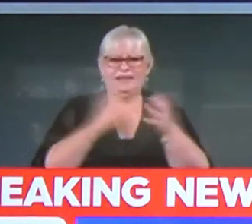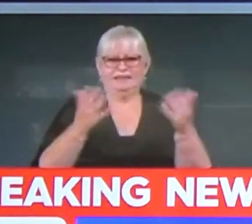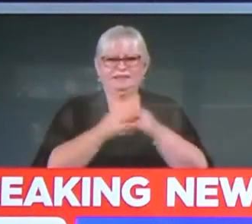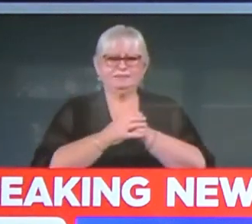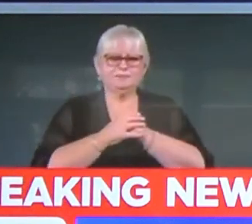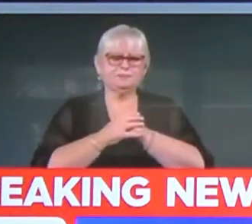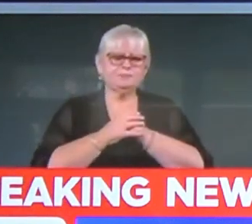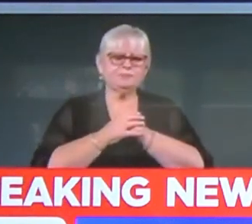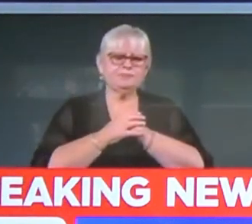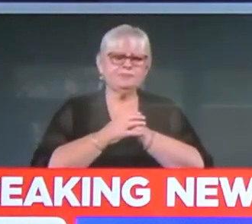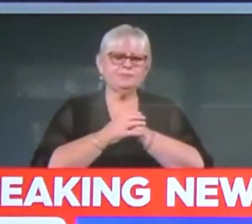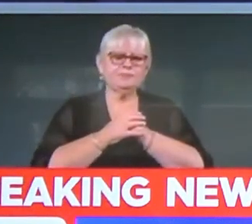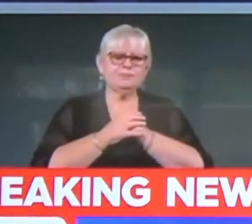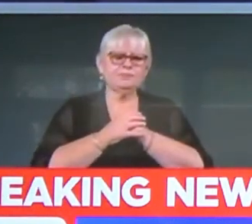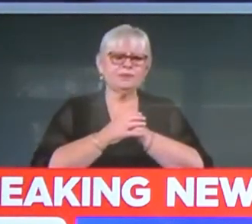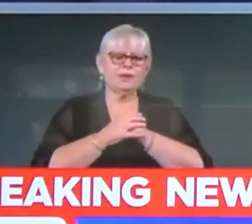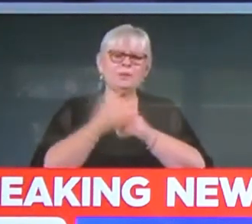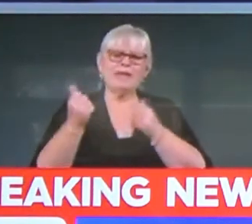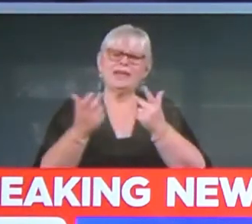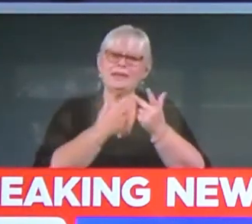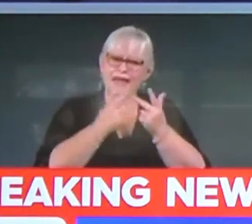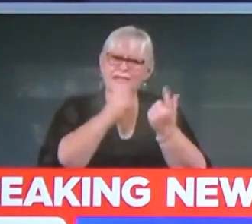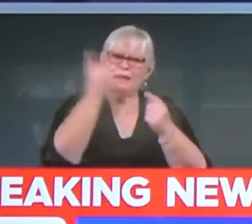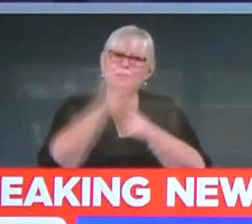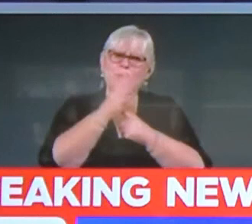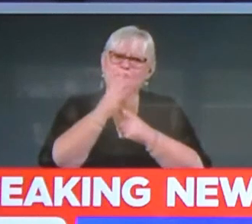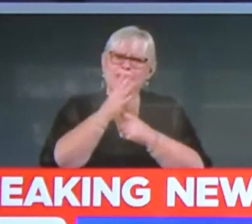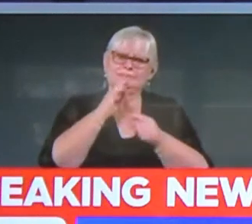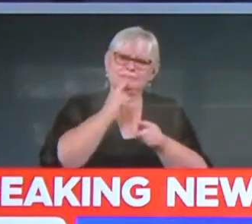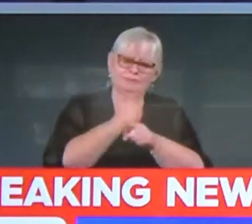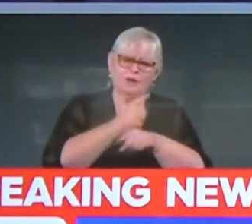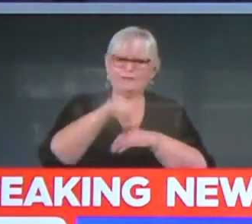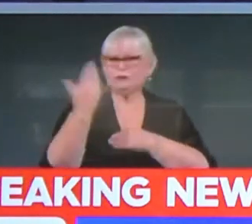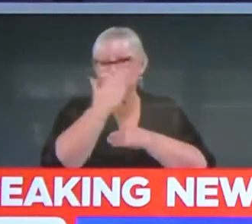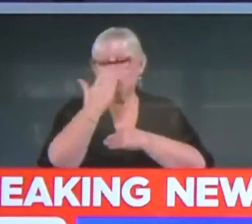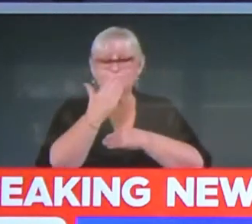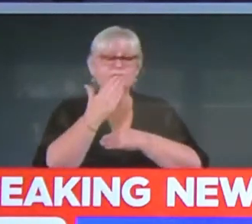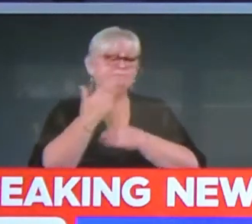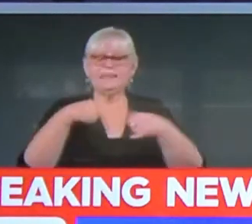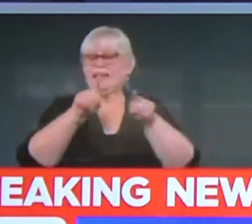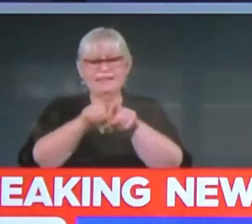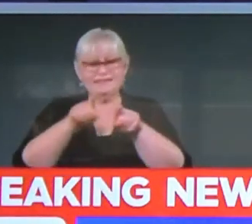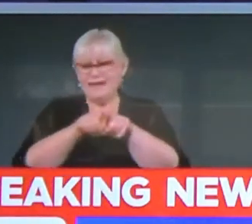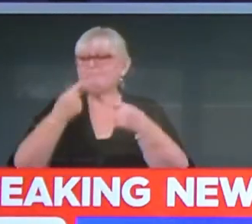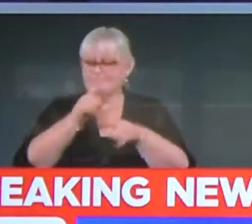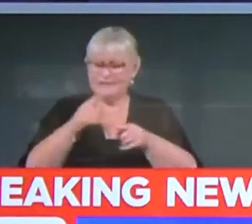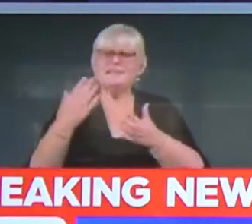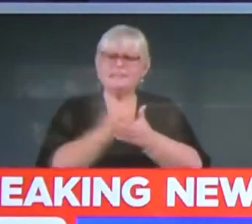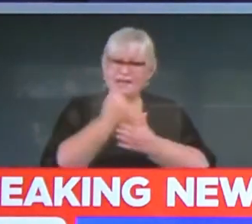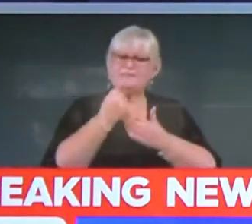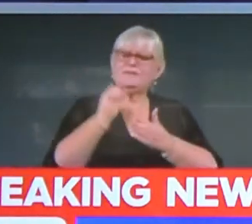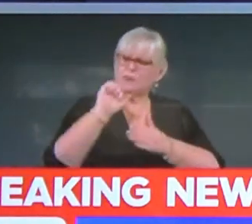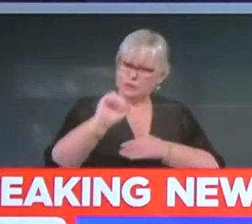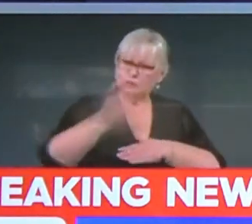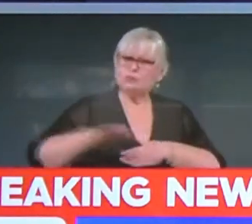had another important discussion. The medical expert advice on schools has not changed. It is safe to send your children